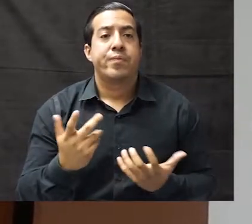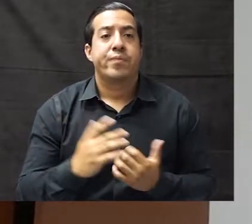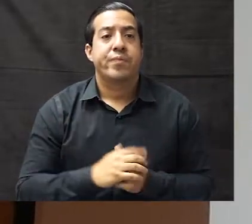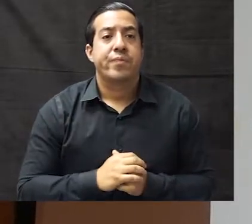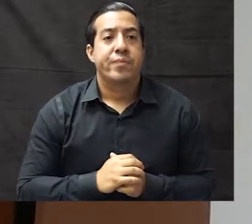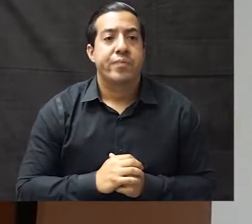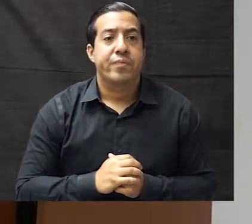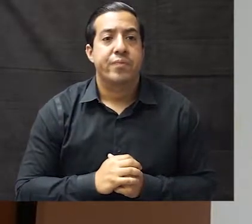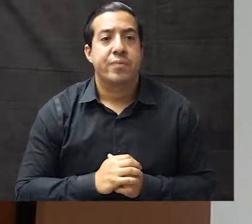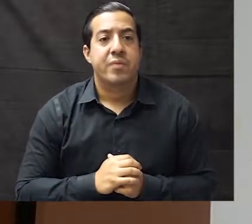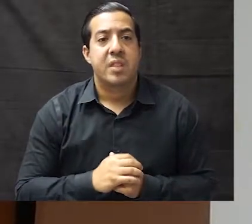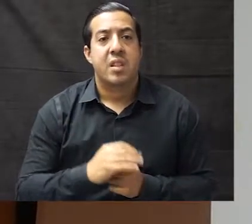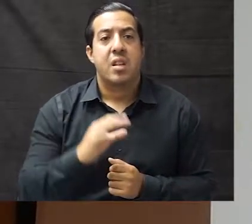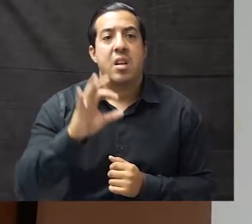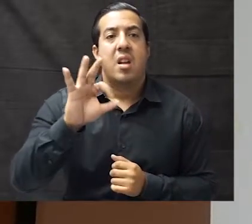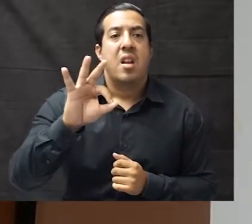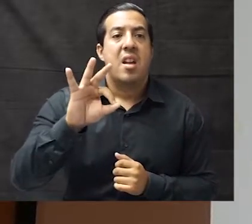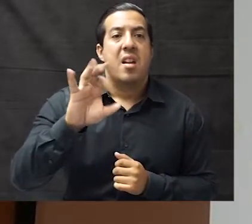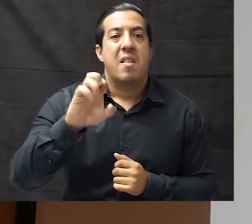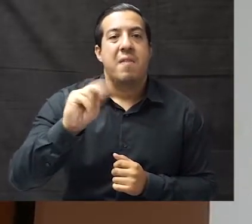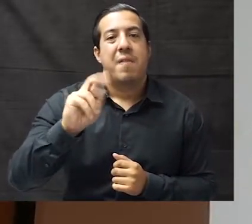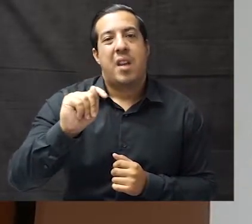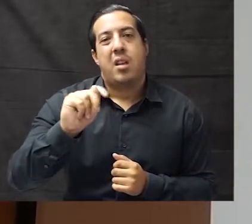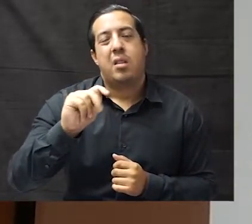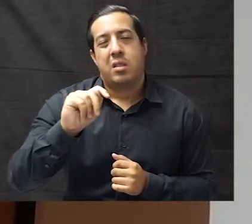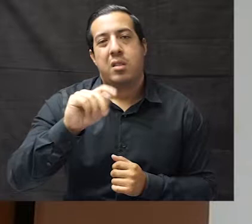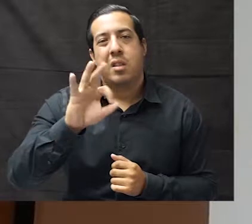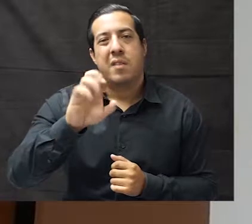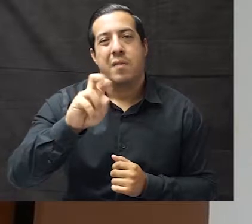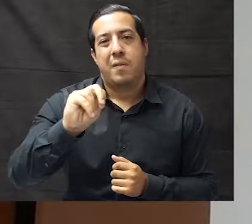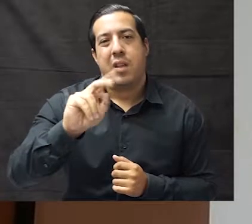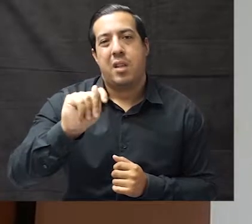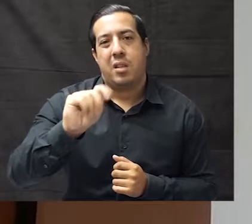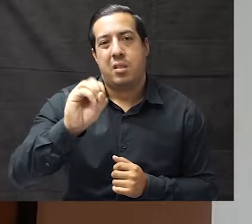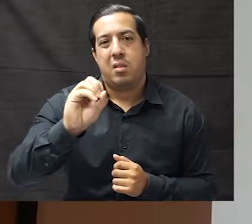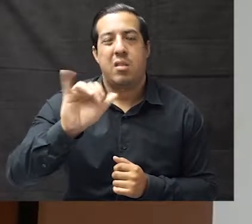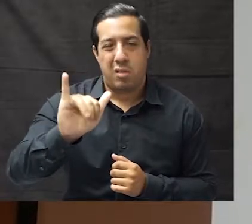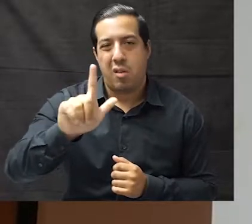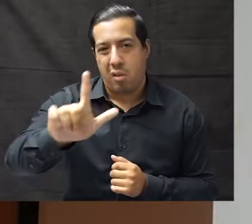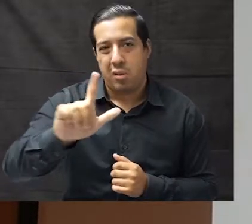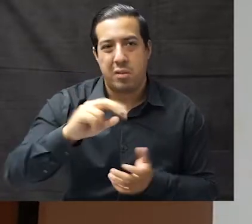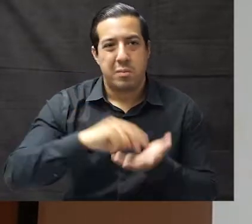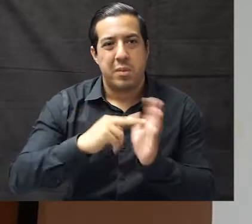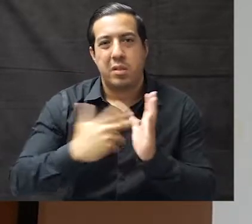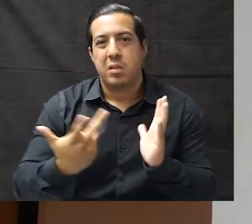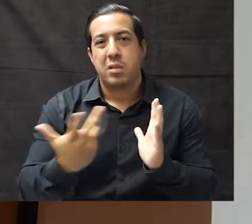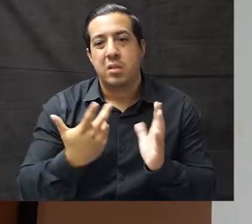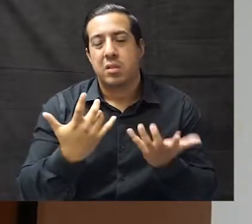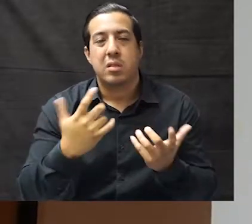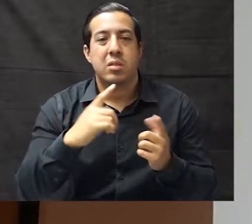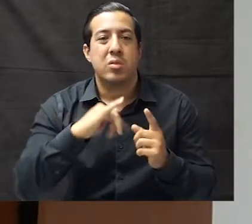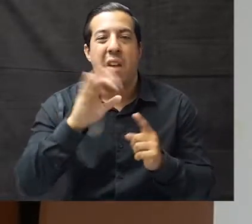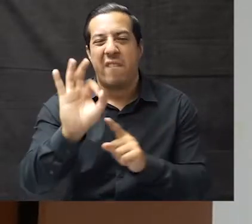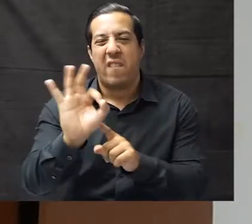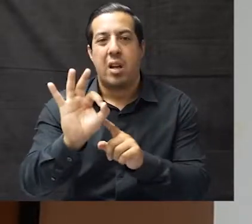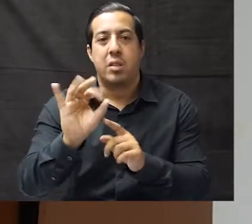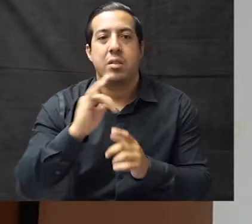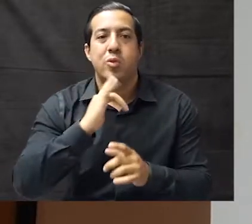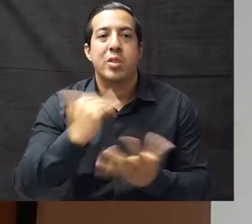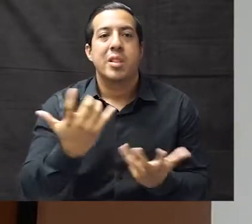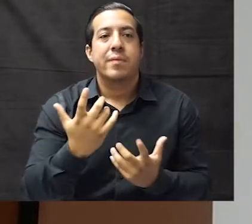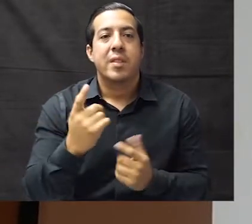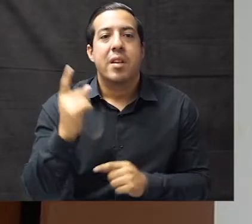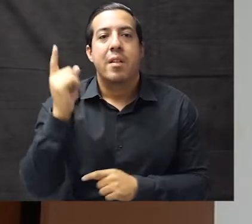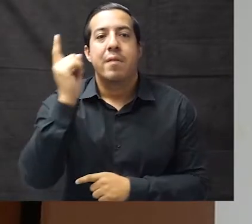works great for controlling pain. Fentanyl, and keep this in mind, fentanyl is sold often as a transdermal patch. You put it on your skin and it goes through your